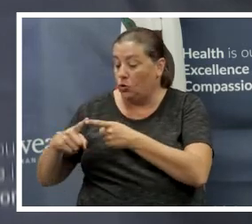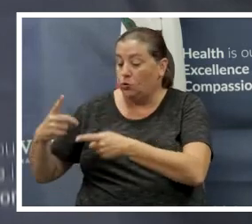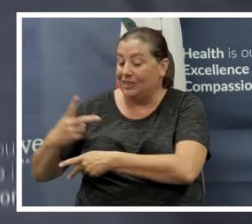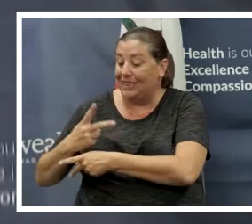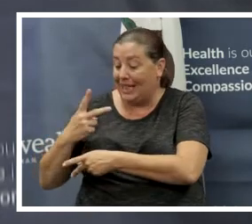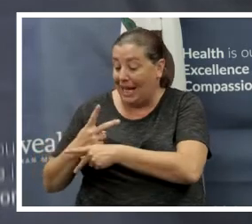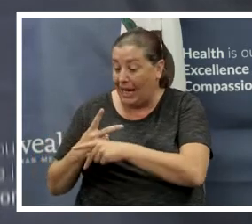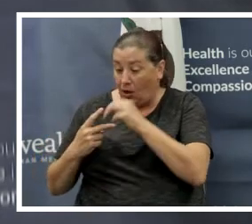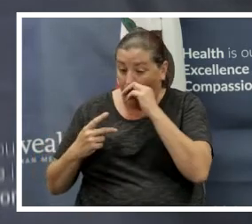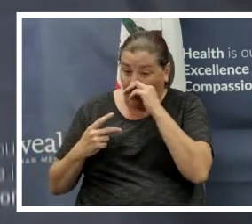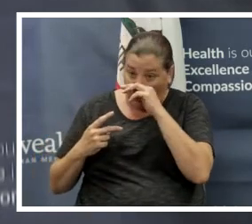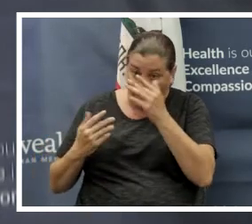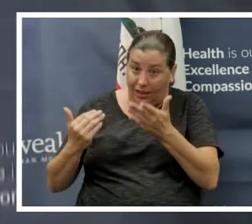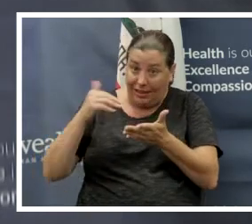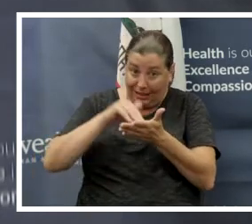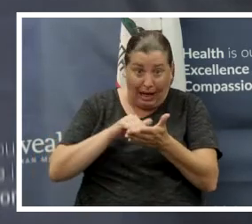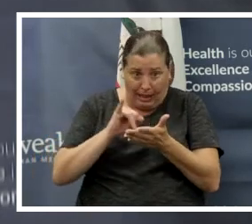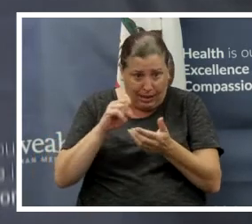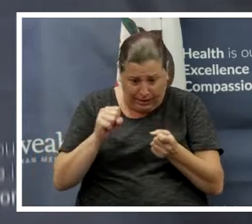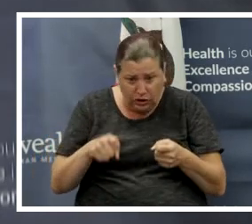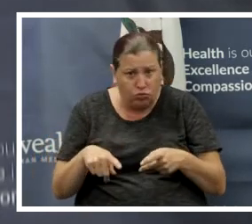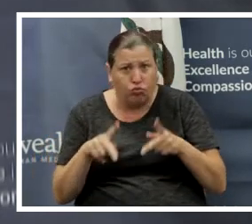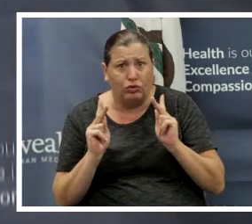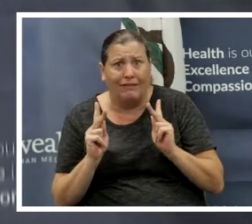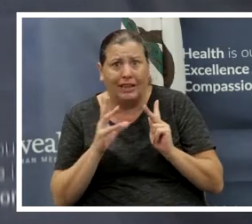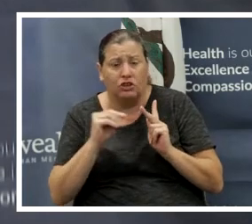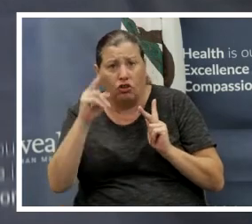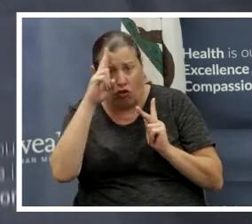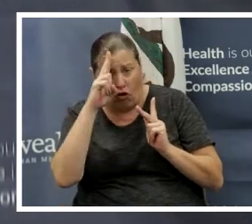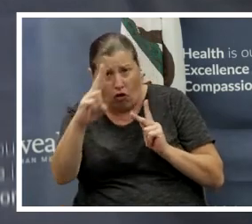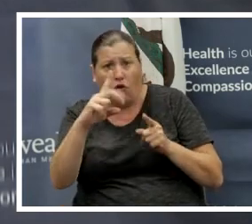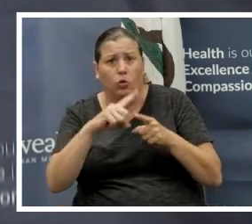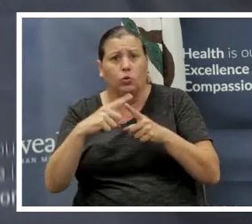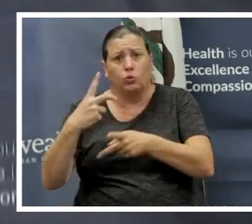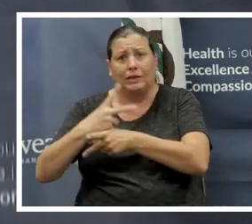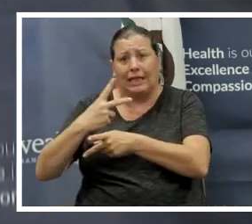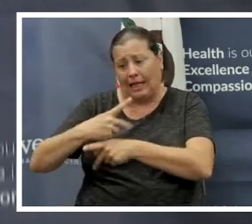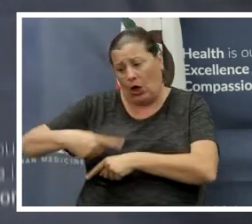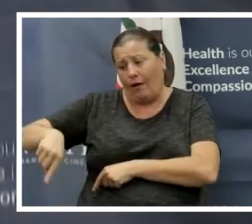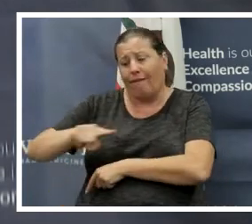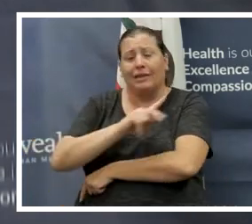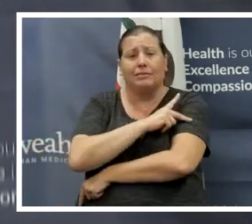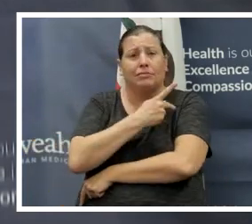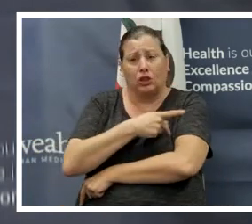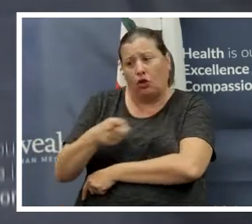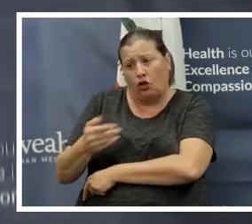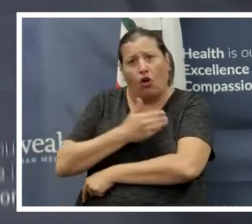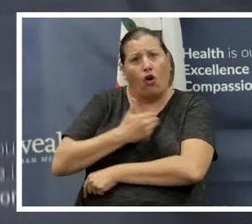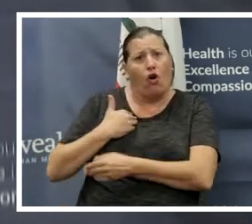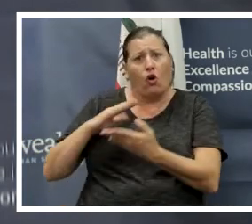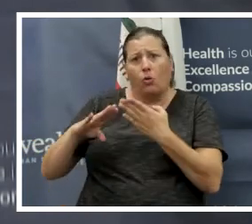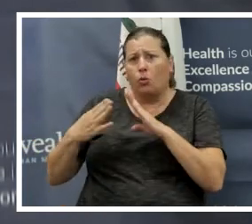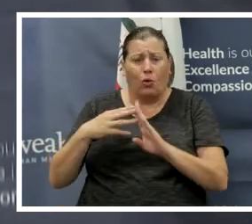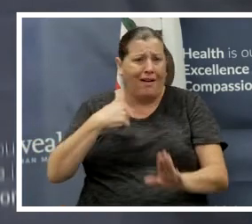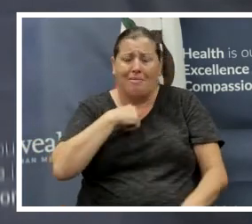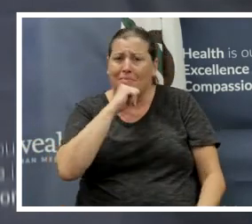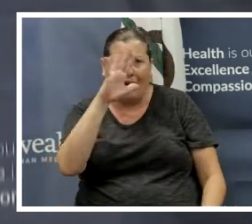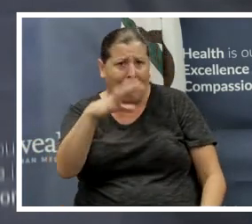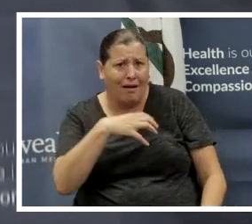again, it's a privilege and an honor to take care of these patients. They're our community, so I'm not complaining at